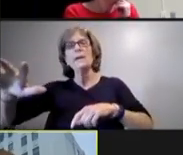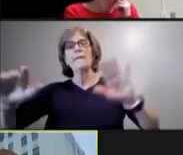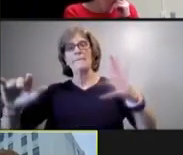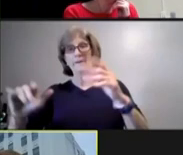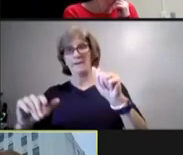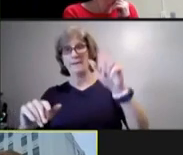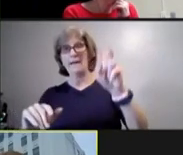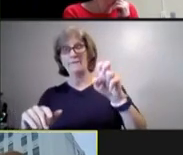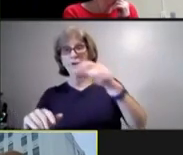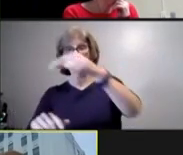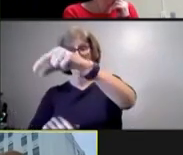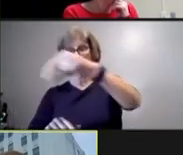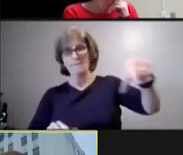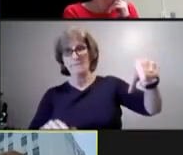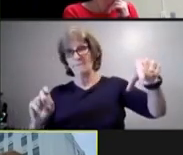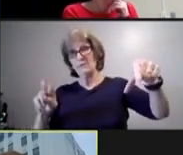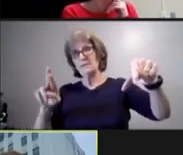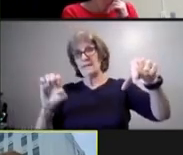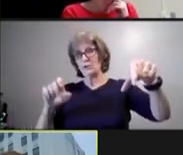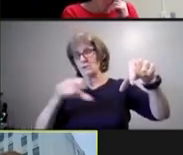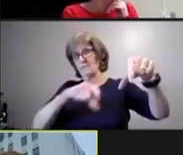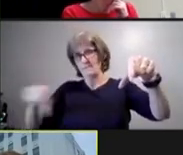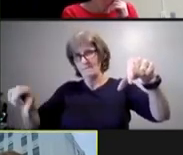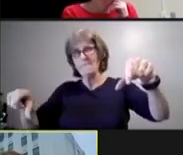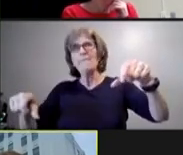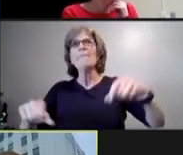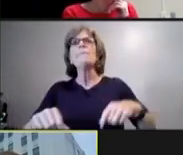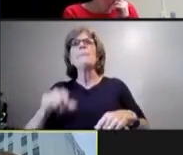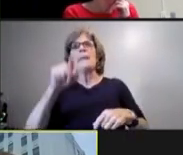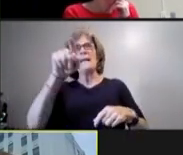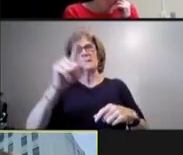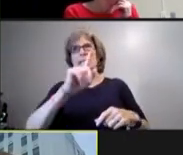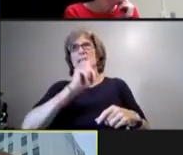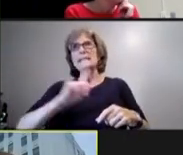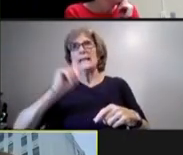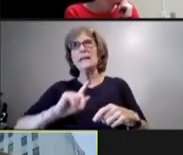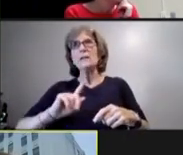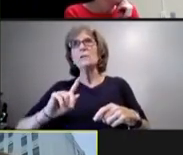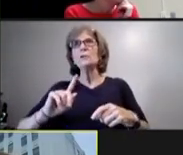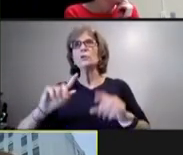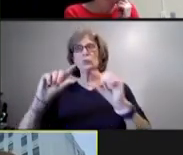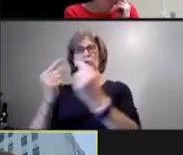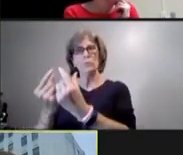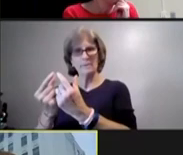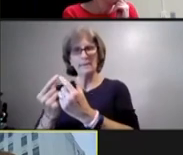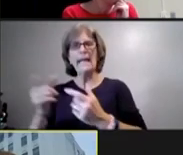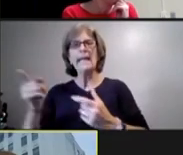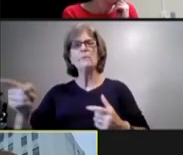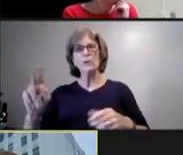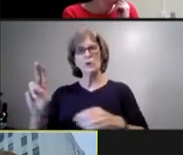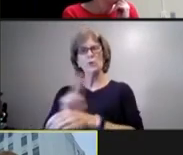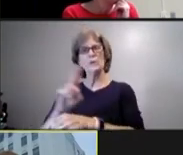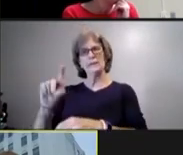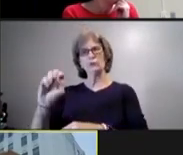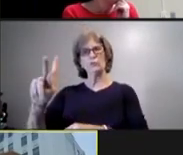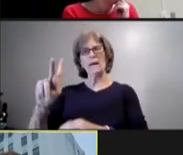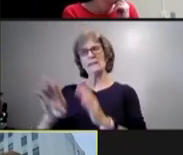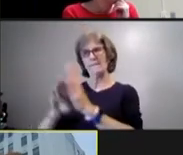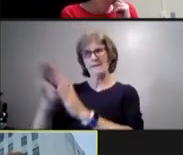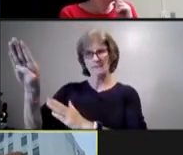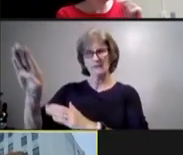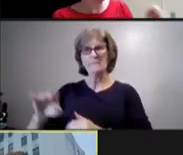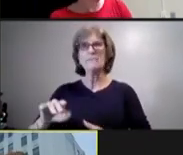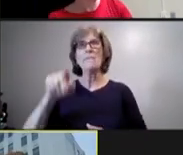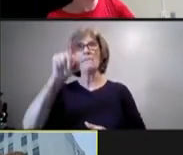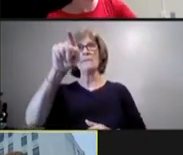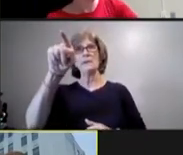The borrower is a single-purpose entity formed by the Housing Authority of the City of Pittsburgh and Trek Development Incorporated. This phase would be a